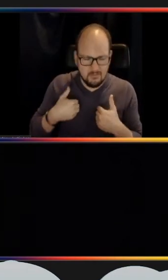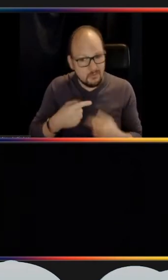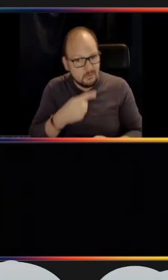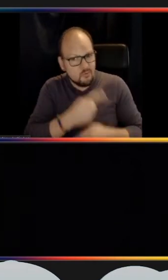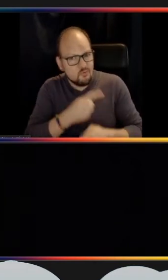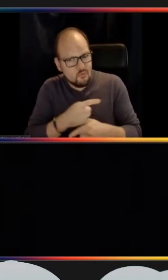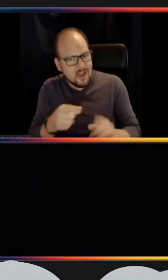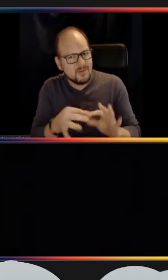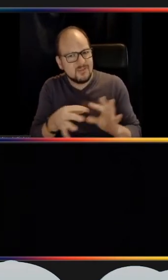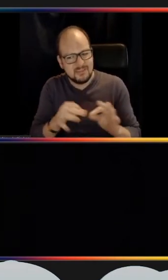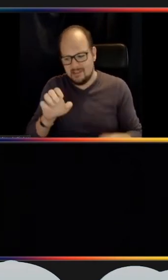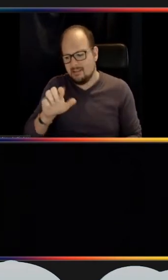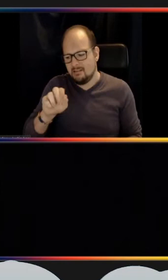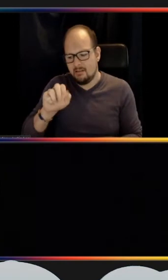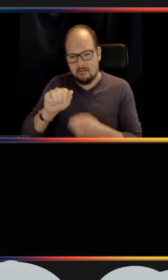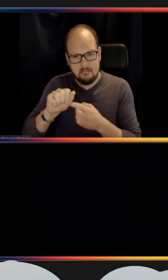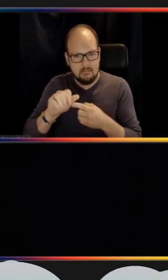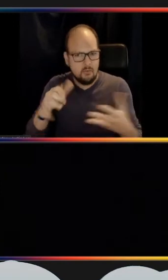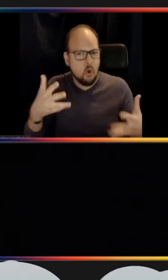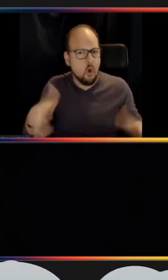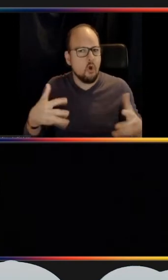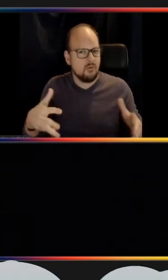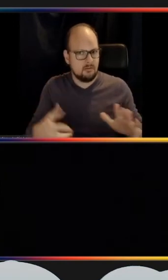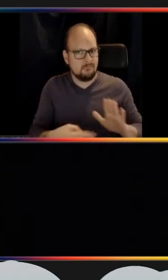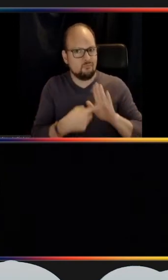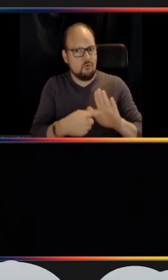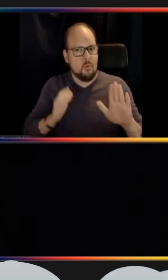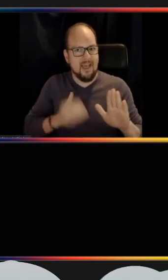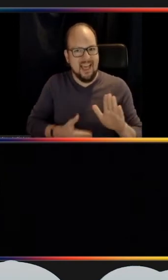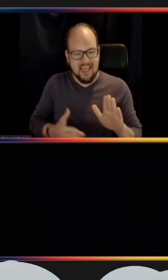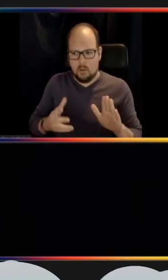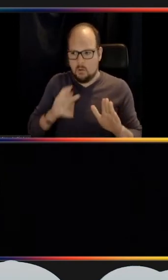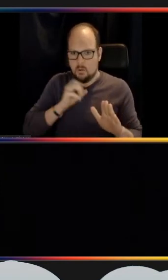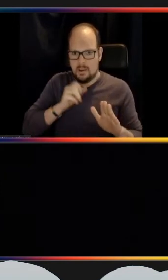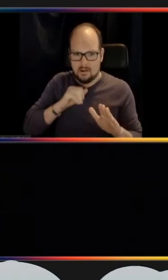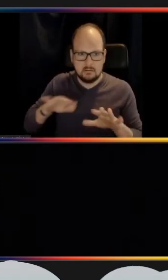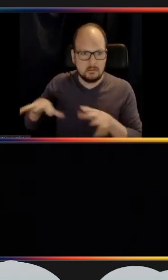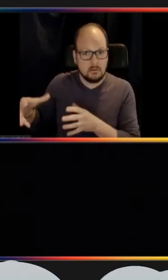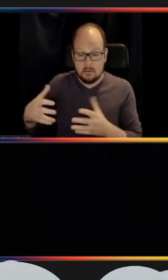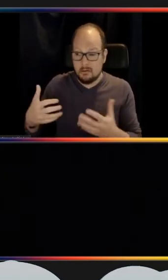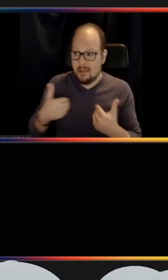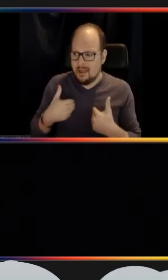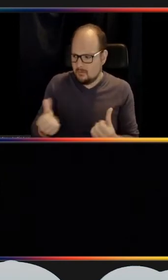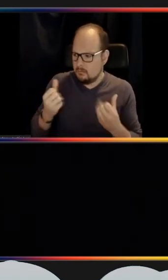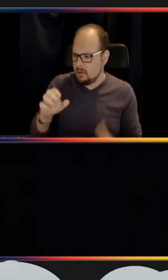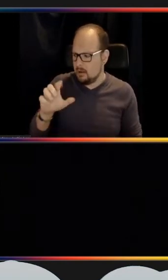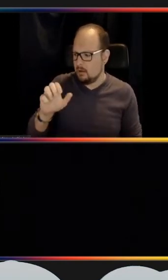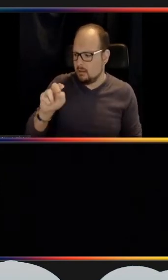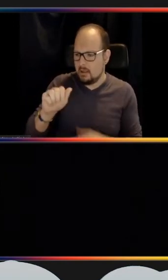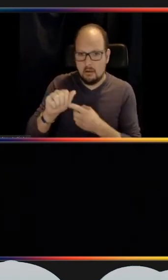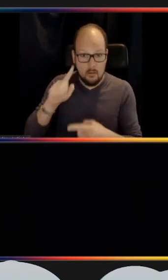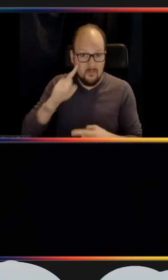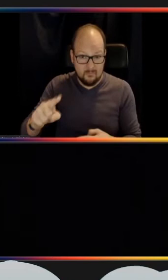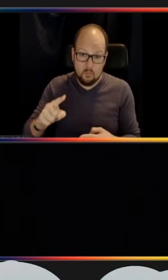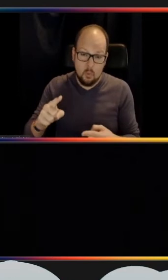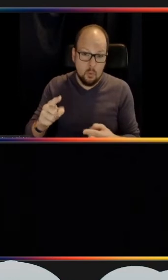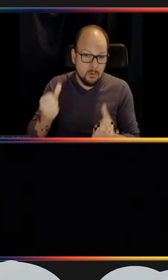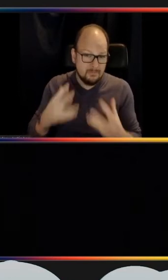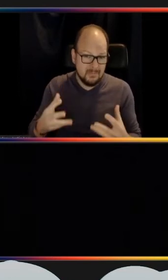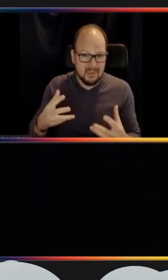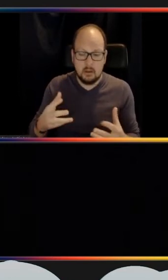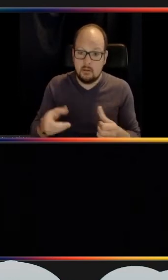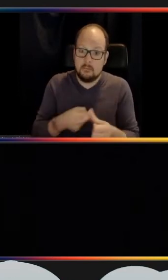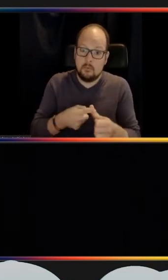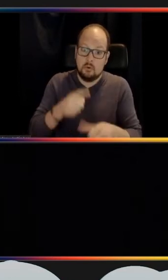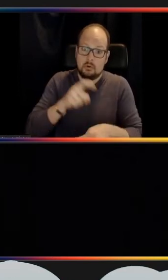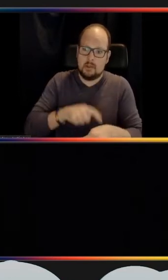of the representation of our generation. There are a lot of Elenas. Maybe for us, like at least for me, this is the first time I've seen somebody